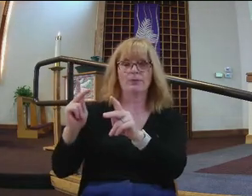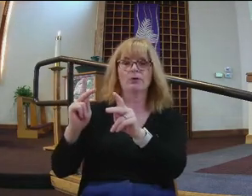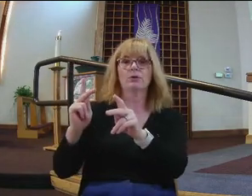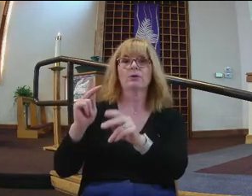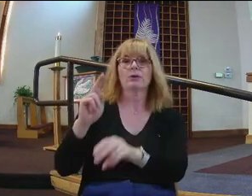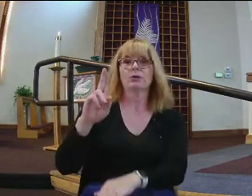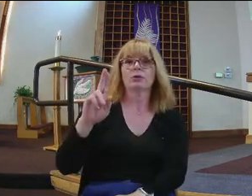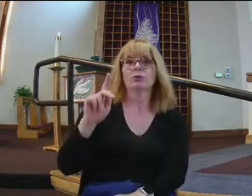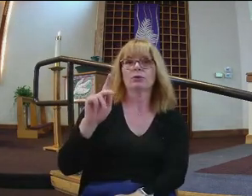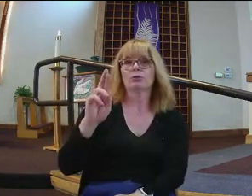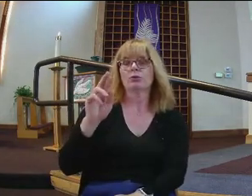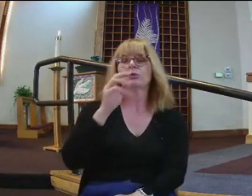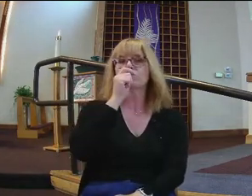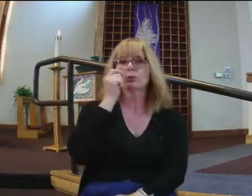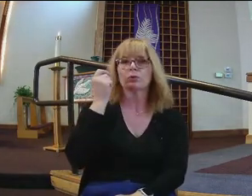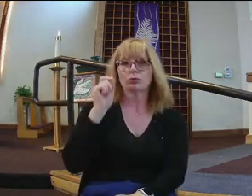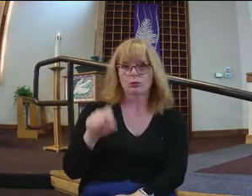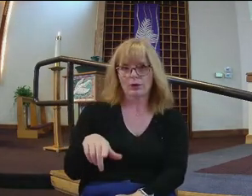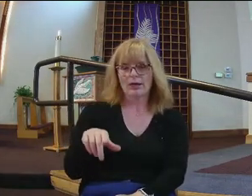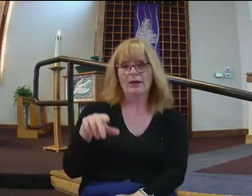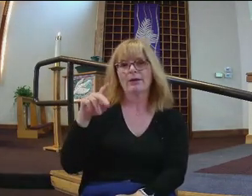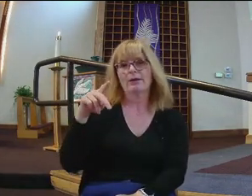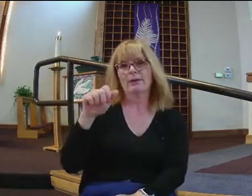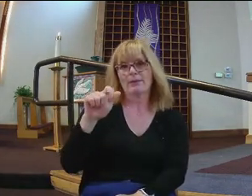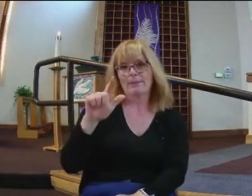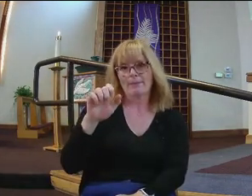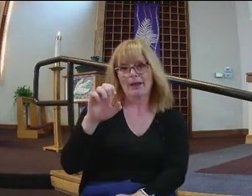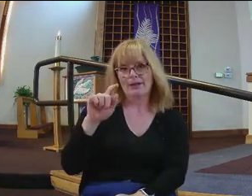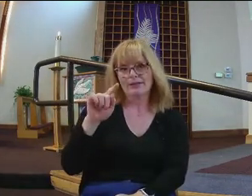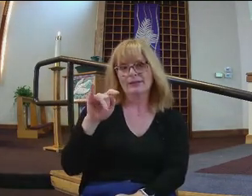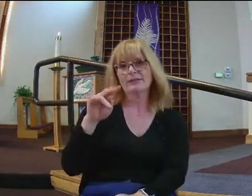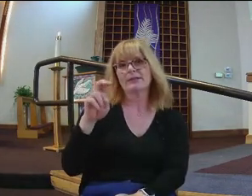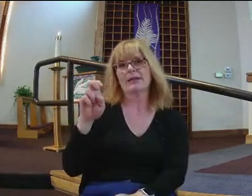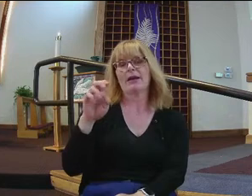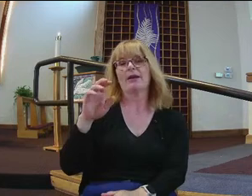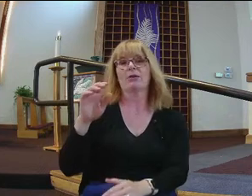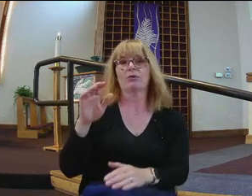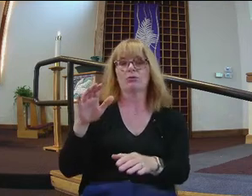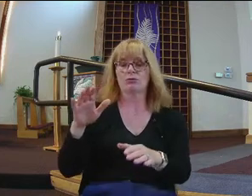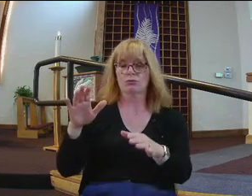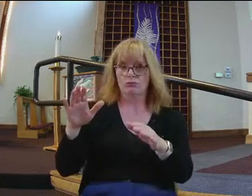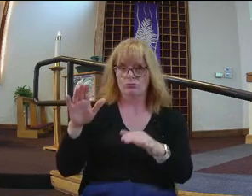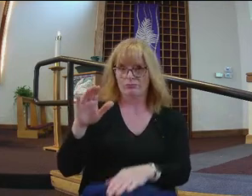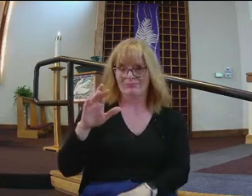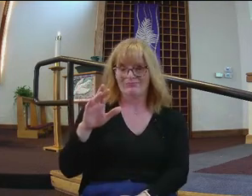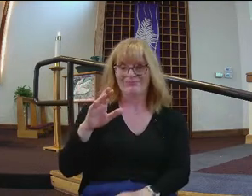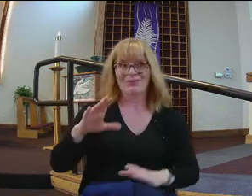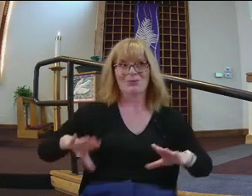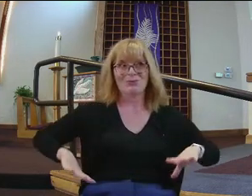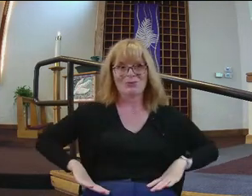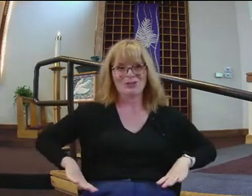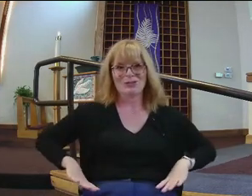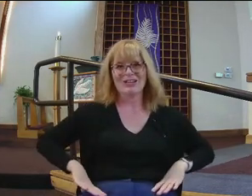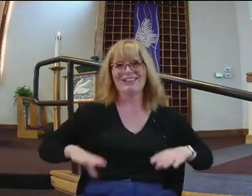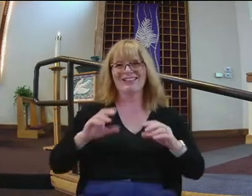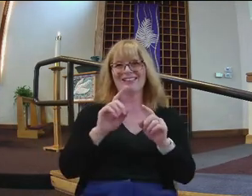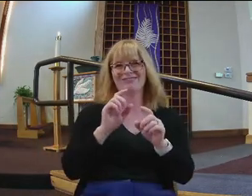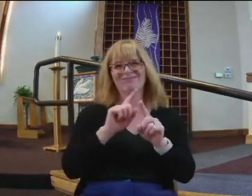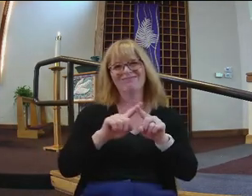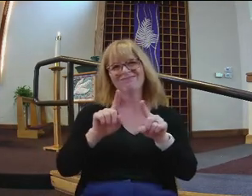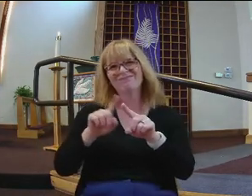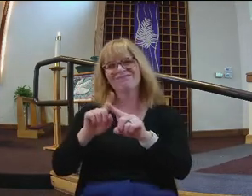Sudan, Israel, Palestine, Ukraine, Russia, and of so many other places where